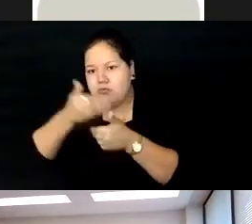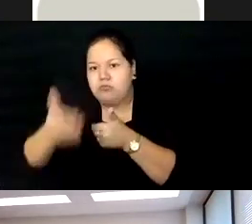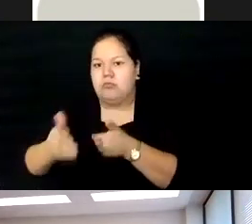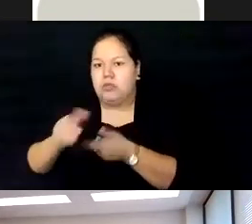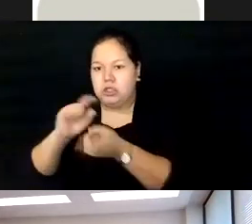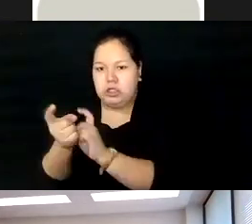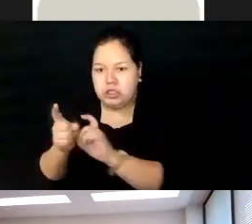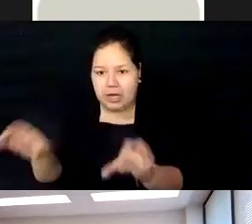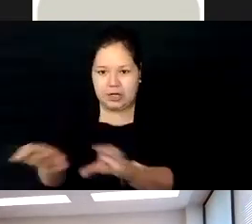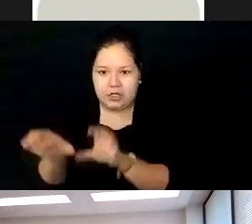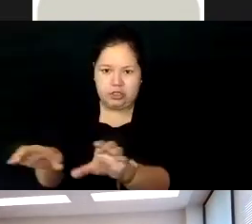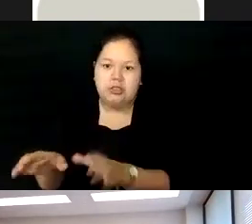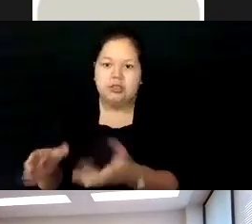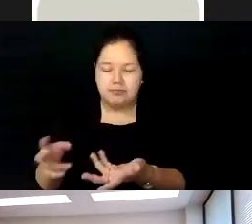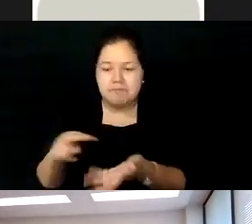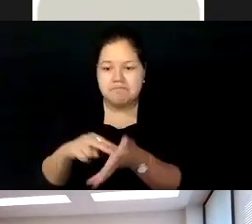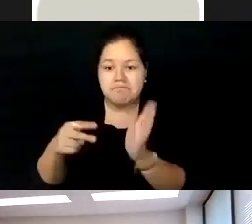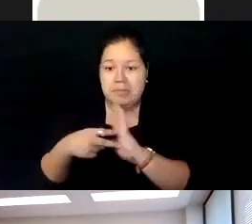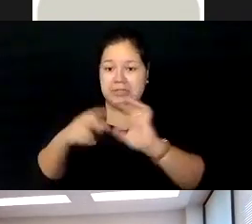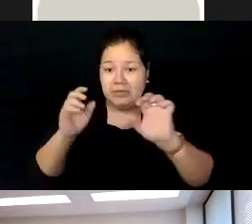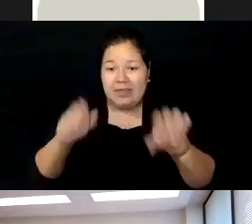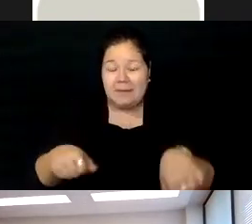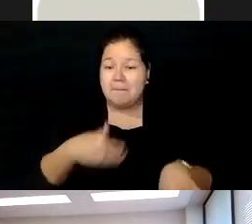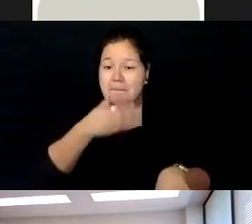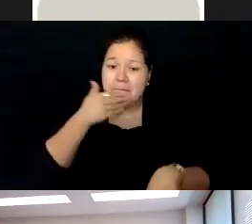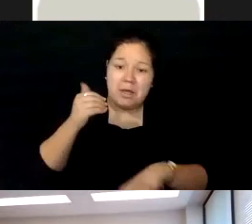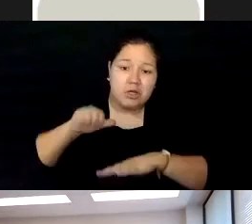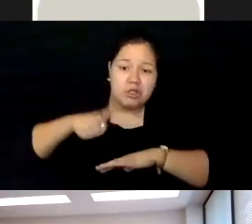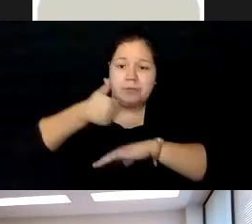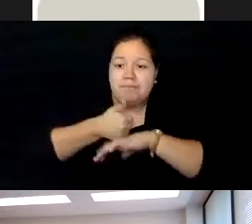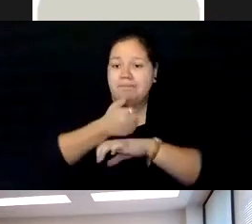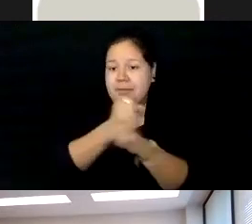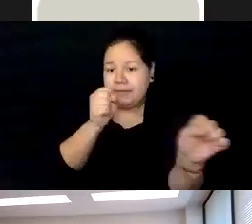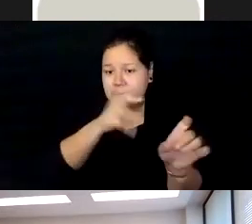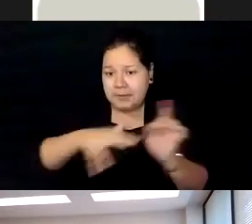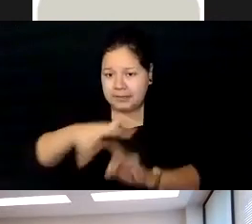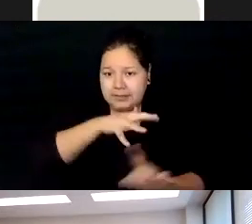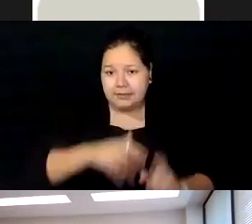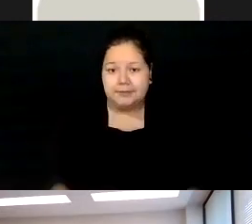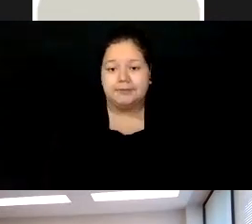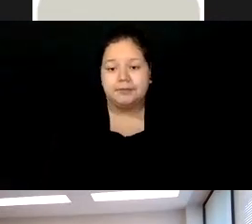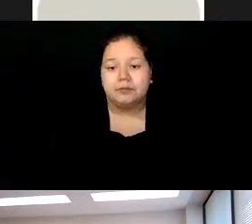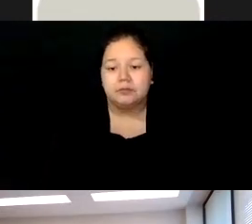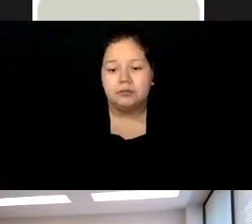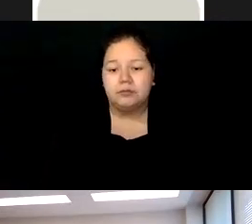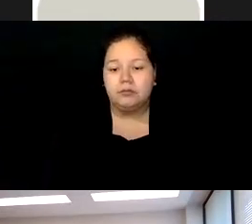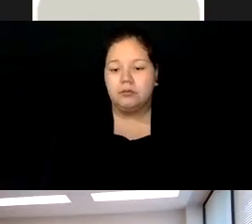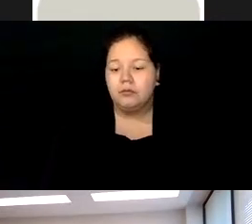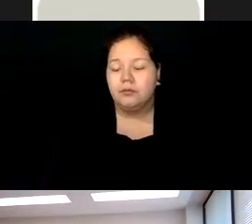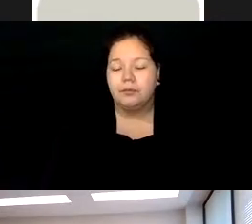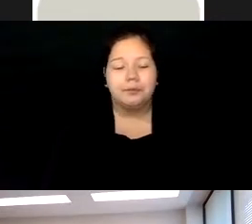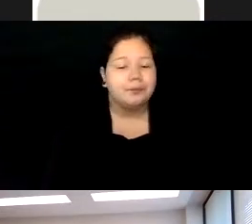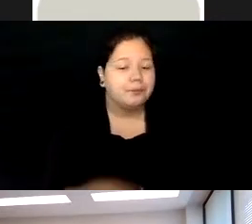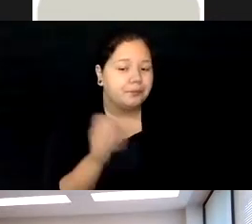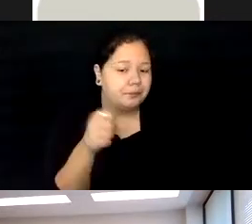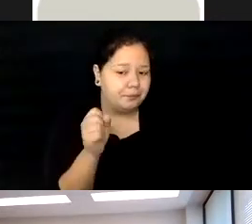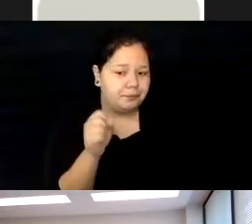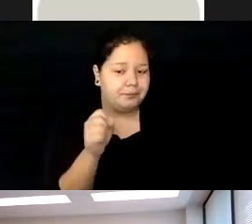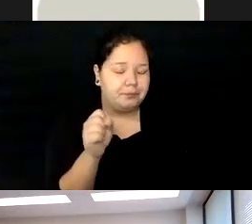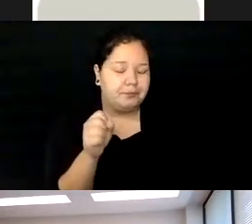helpful for being able to establish safer spaces. No, absolutely,